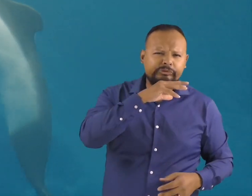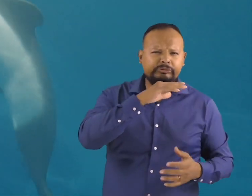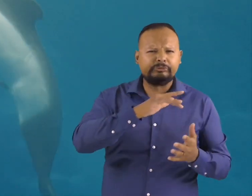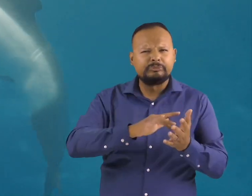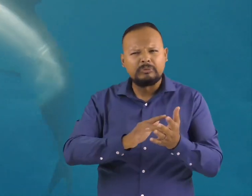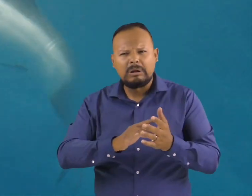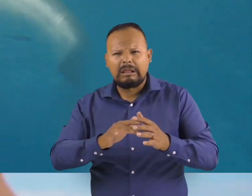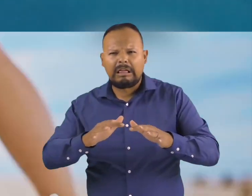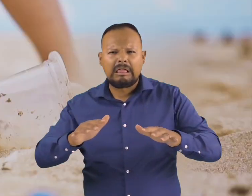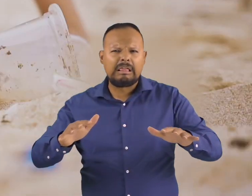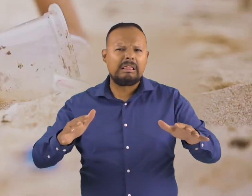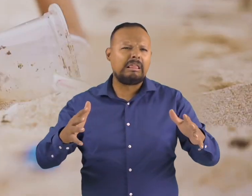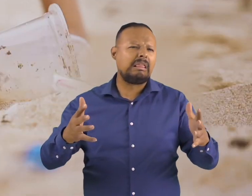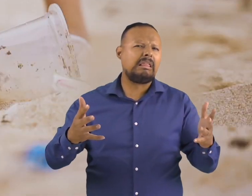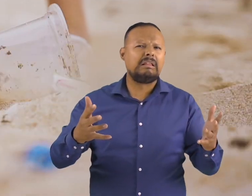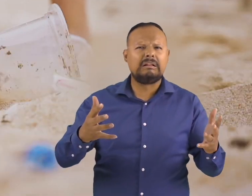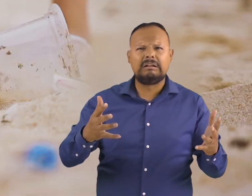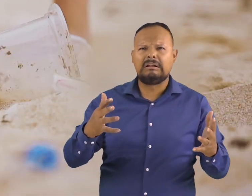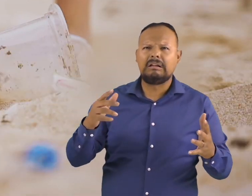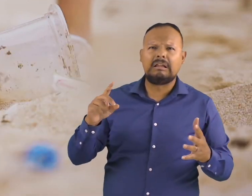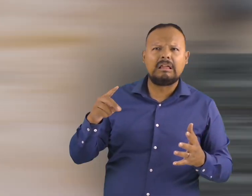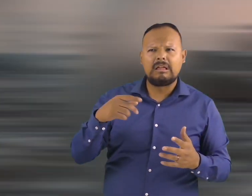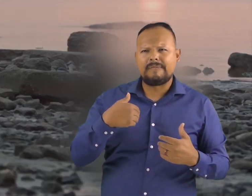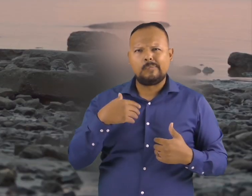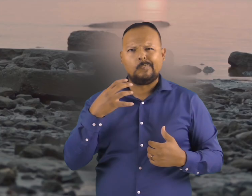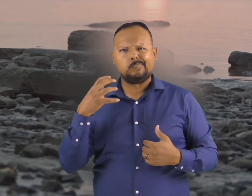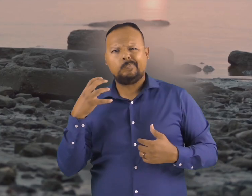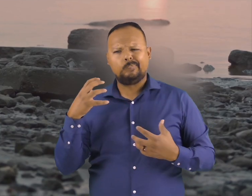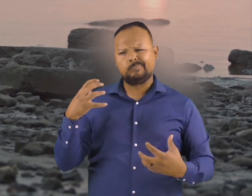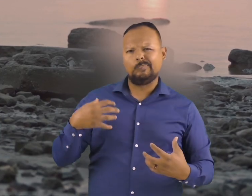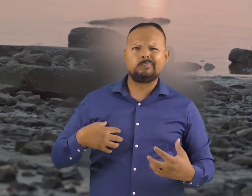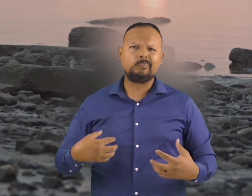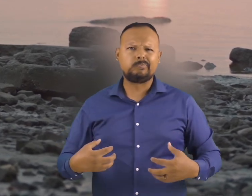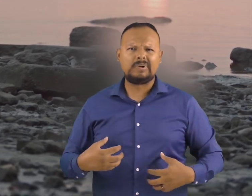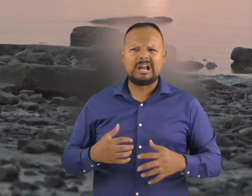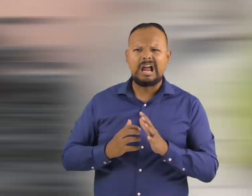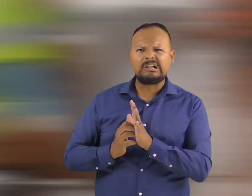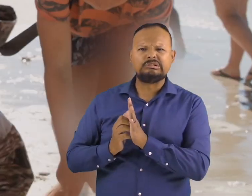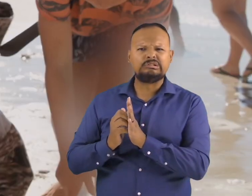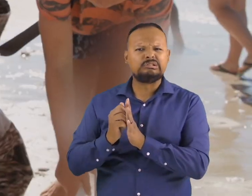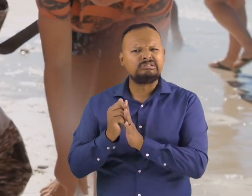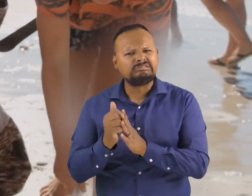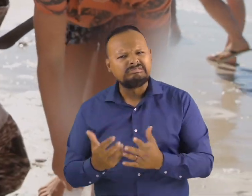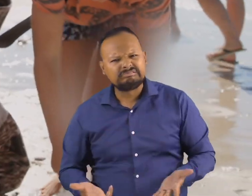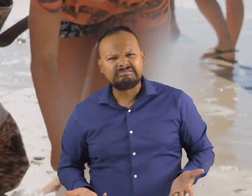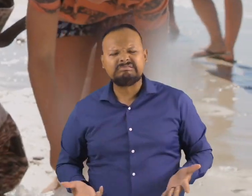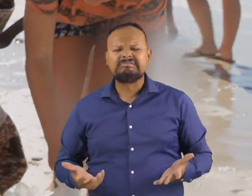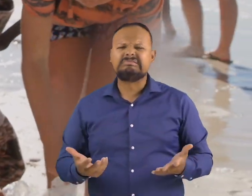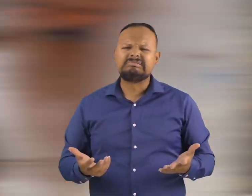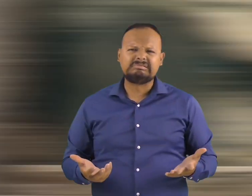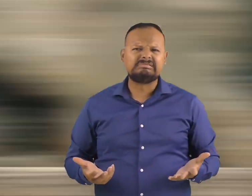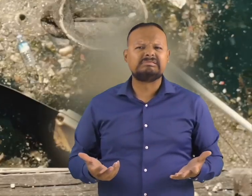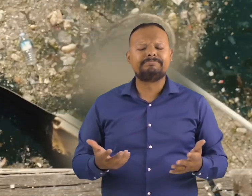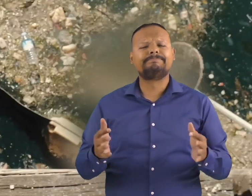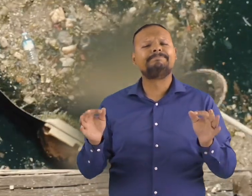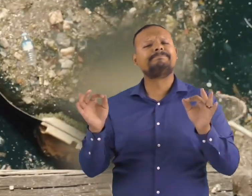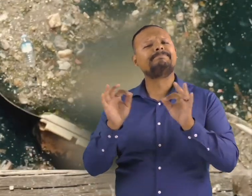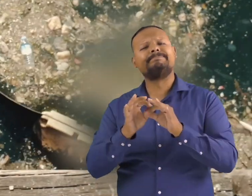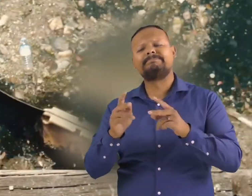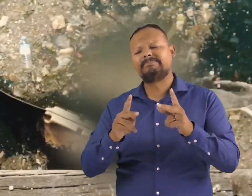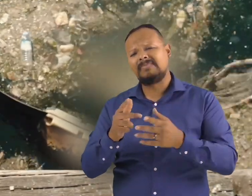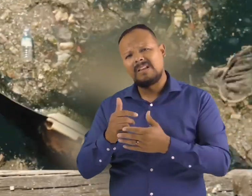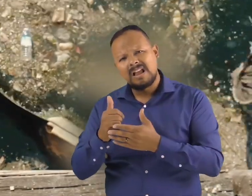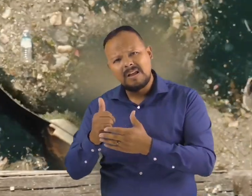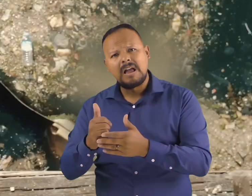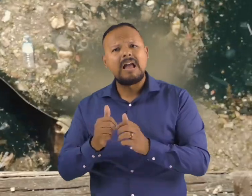tumors. It is up to us to help dolphins survive by keeping the ocean clean and helping